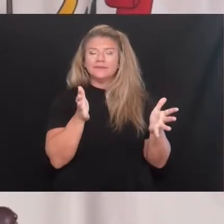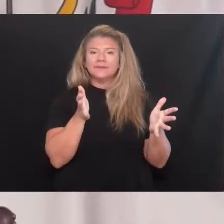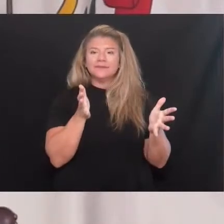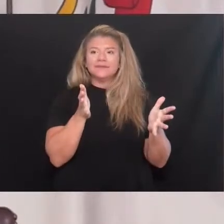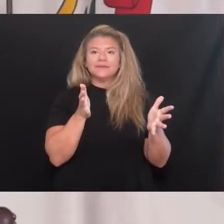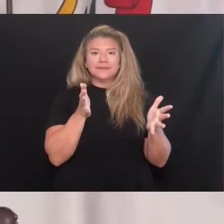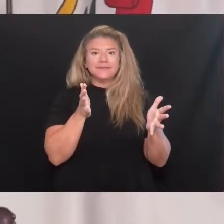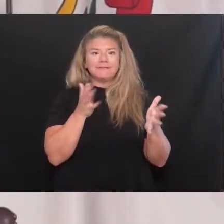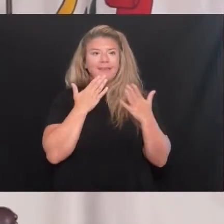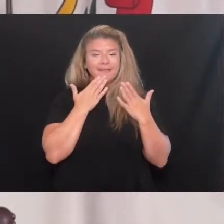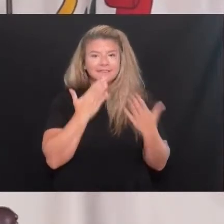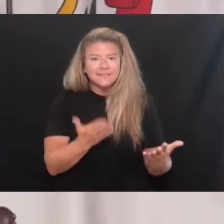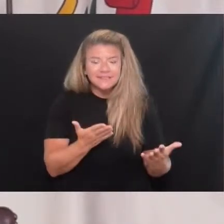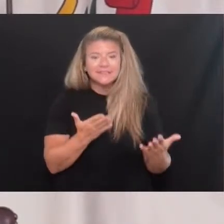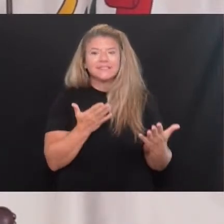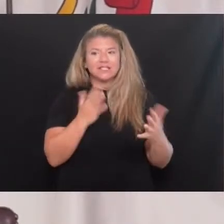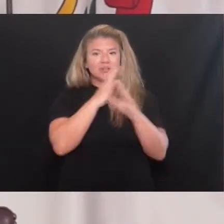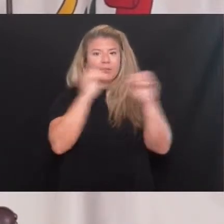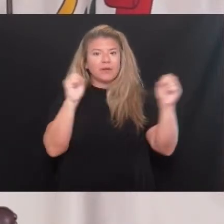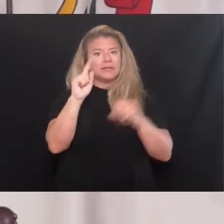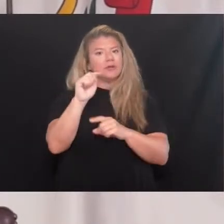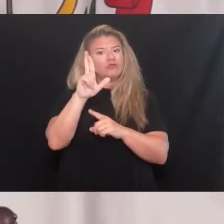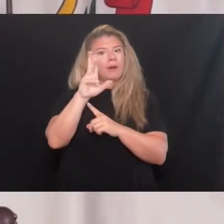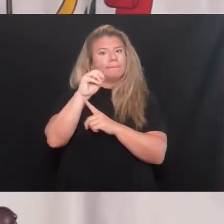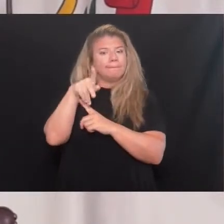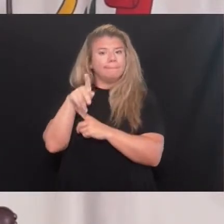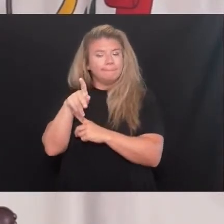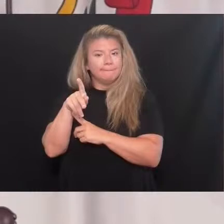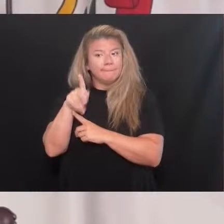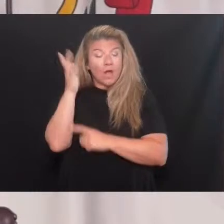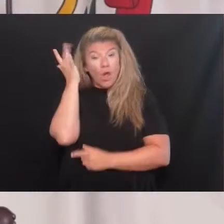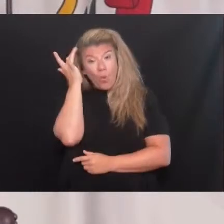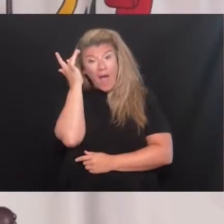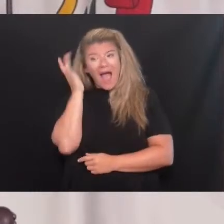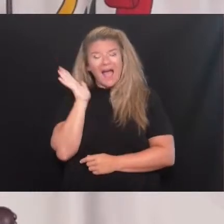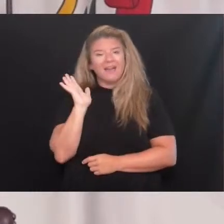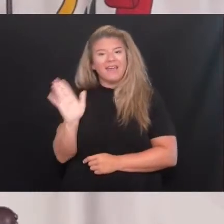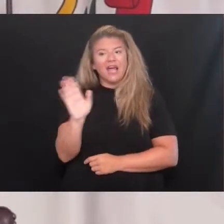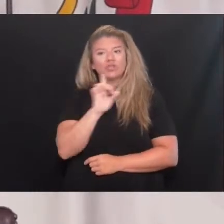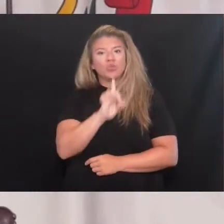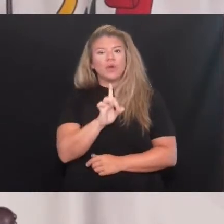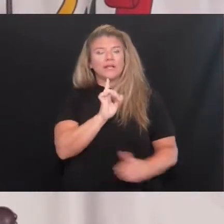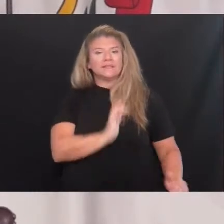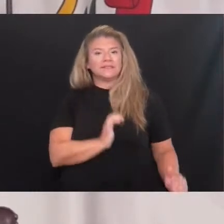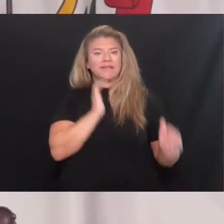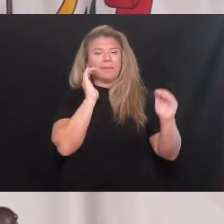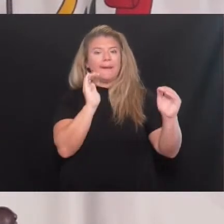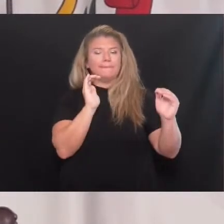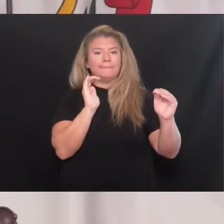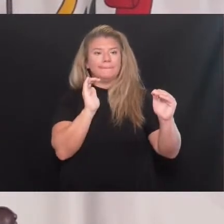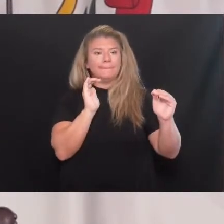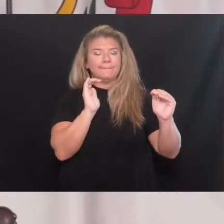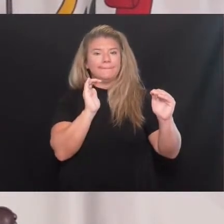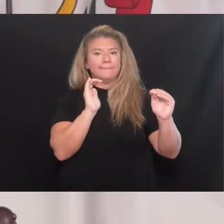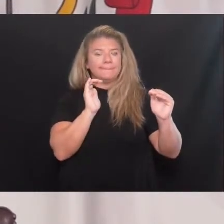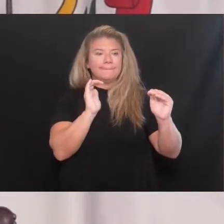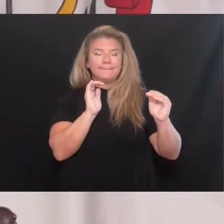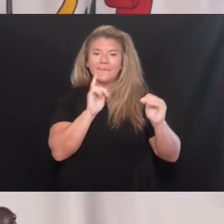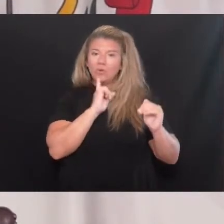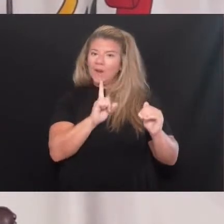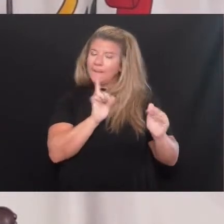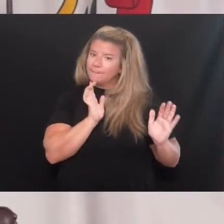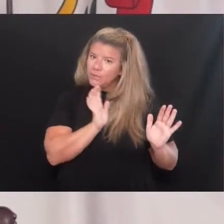debt of gratitude to President Trump, you know, for really stepping on the gas and